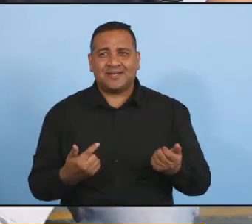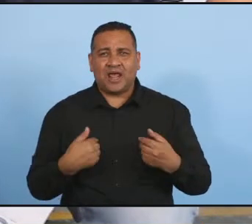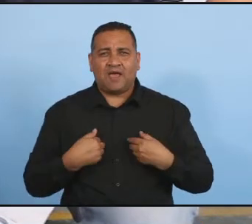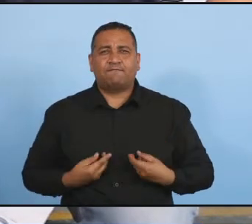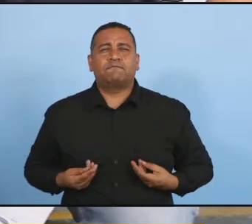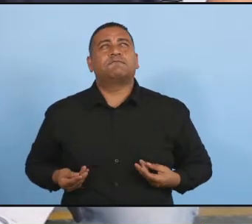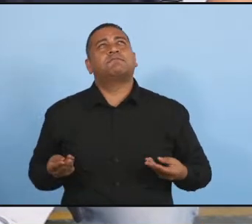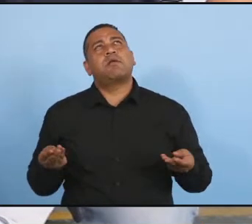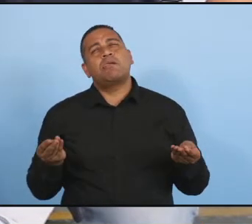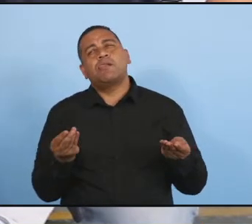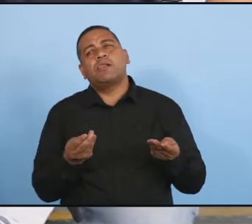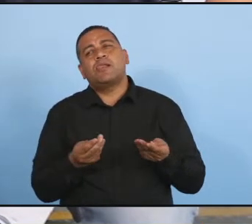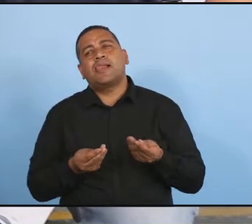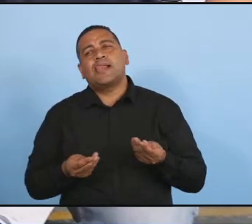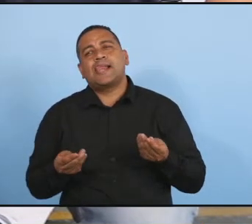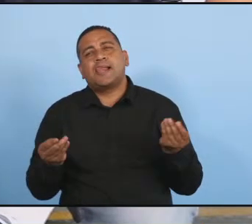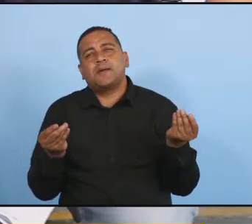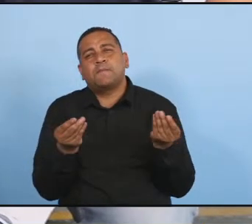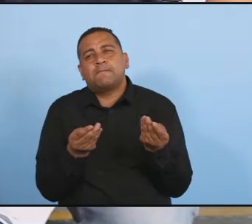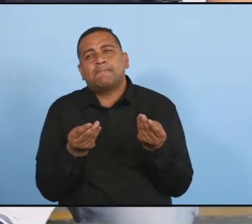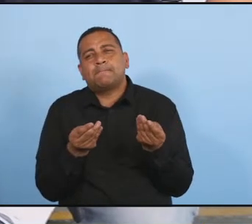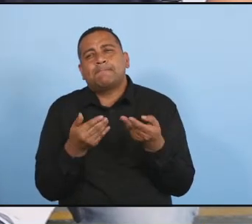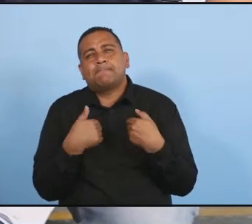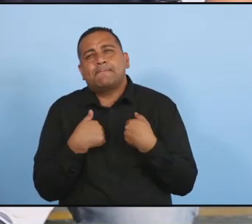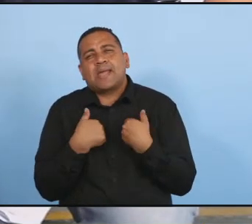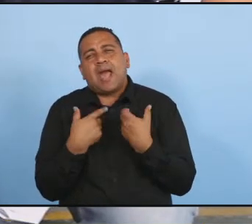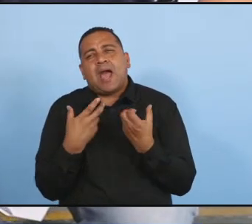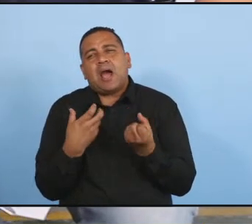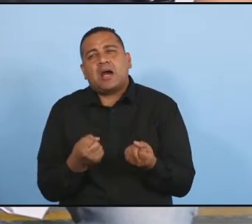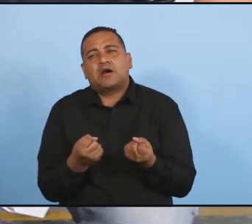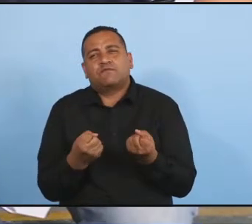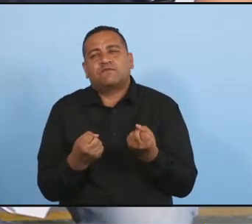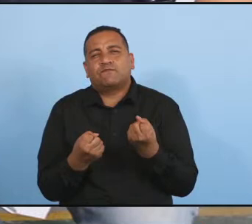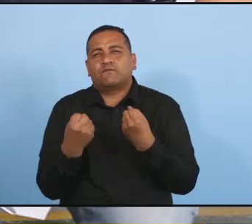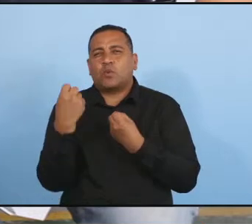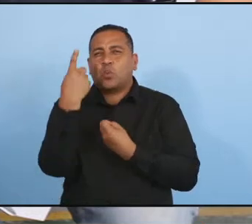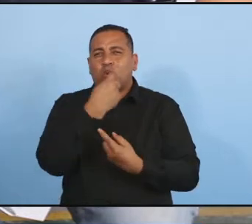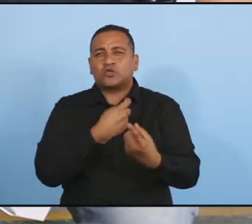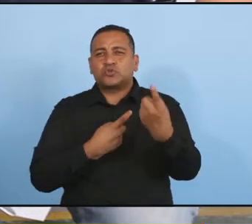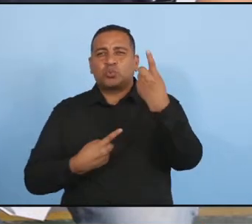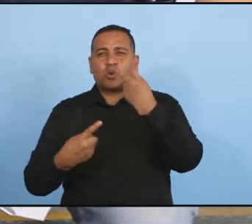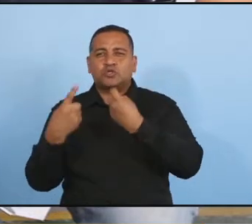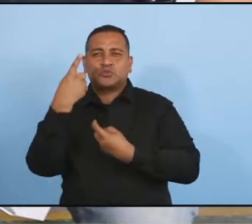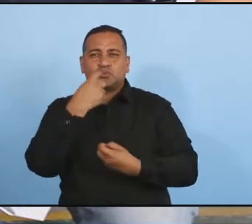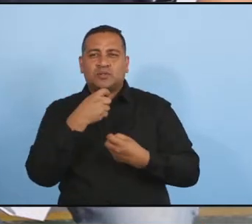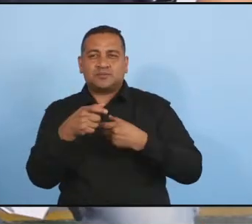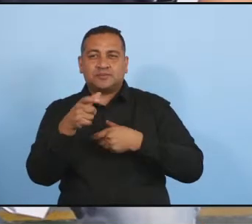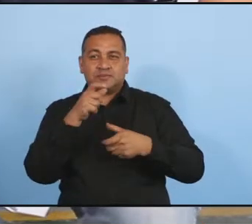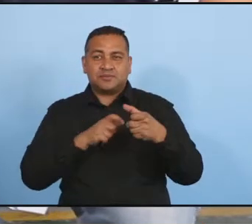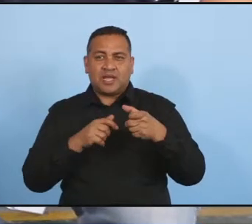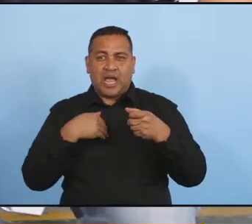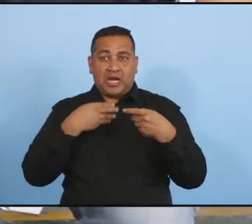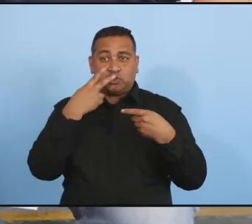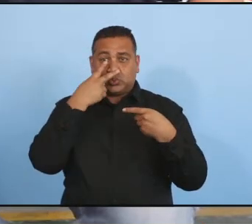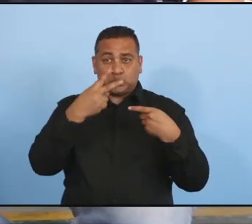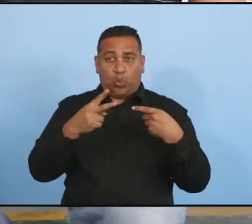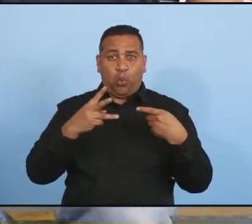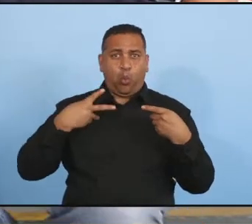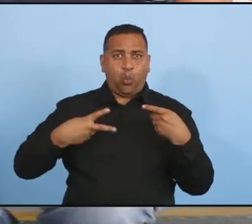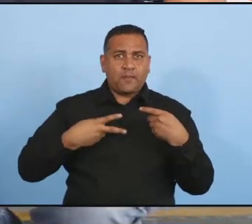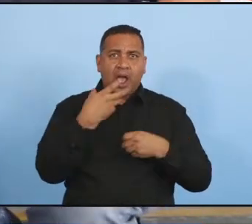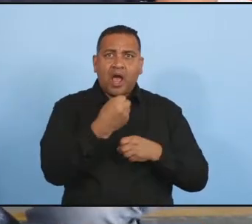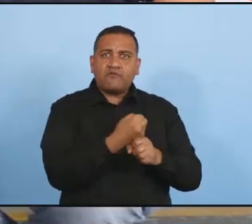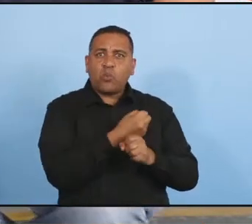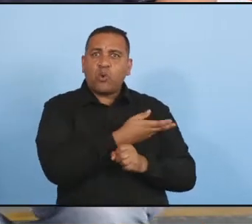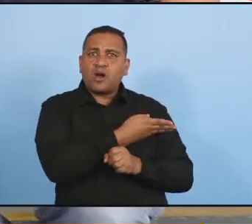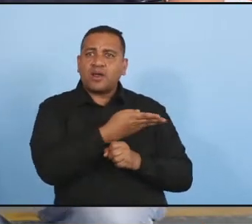to go. There was a few questions I think I wanted to ask if there was ladies in the industry, but earlier when we were here, I saw quite a bit of ladies here as well. So you know